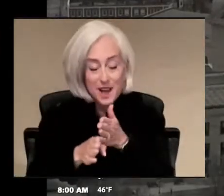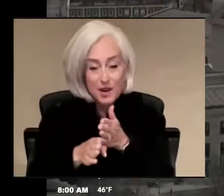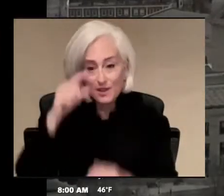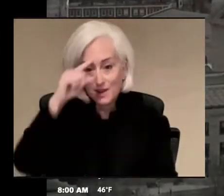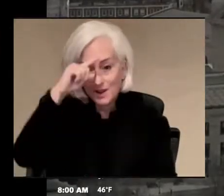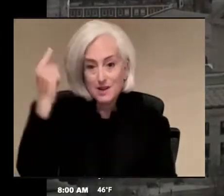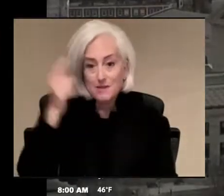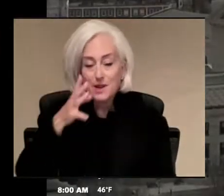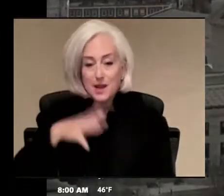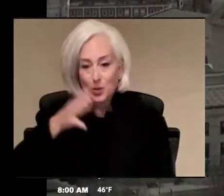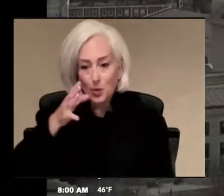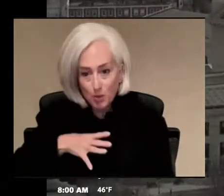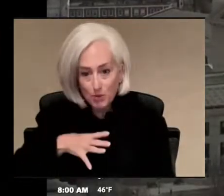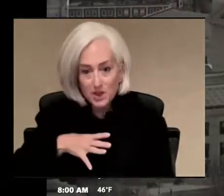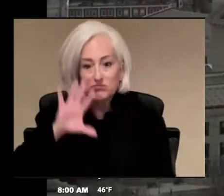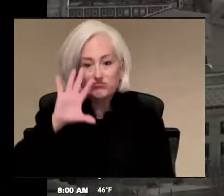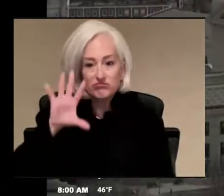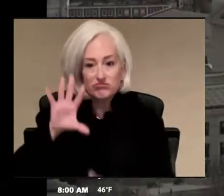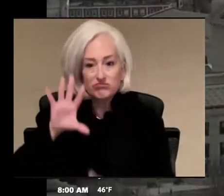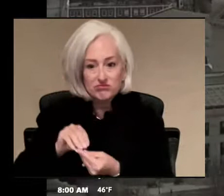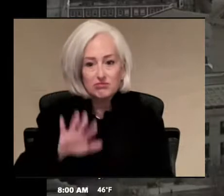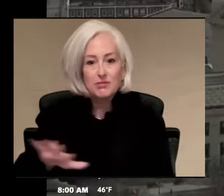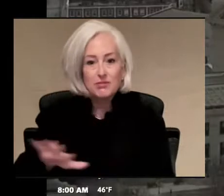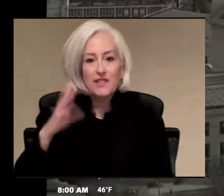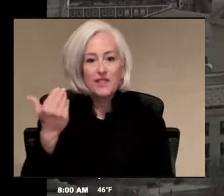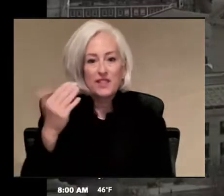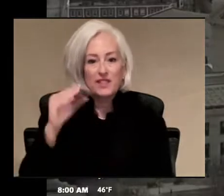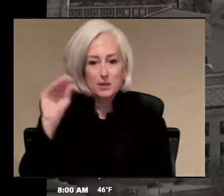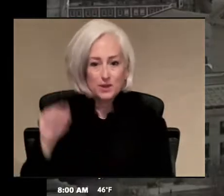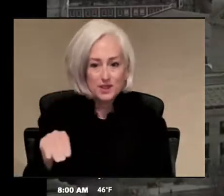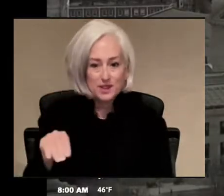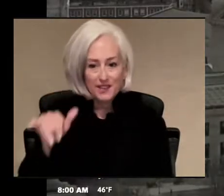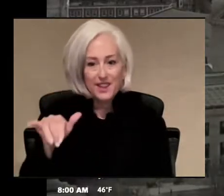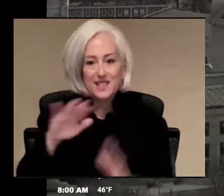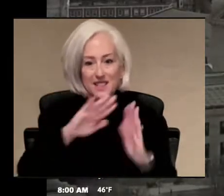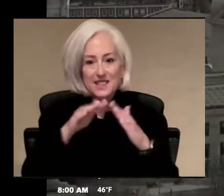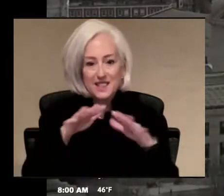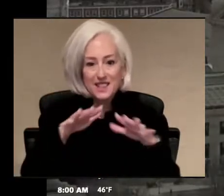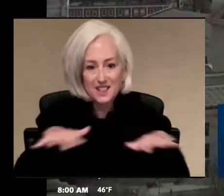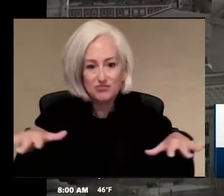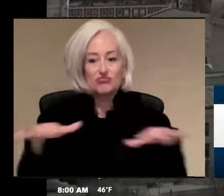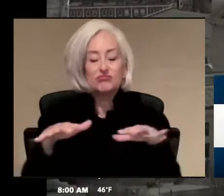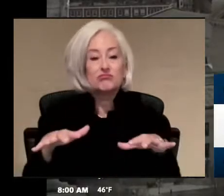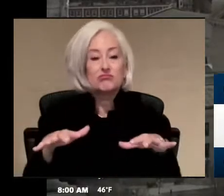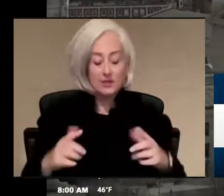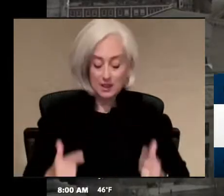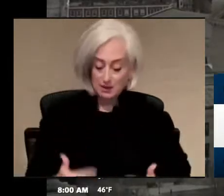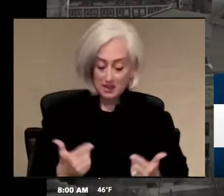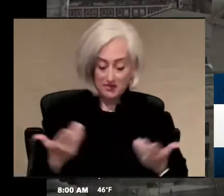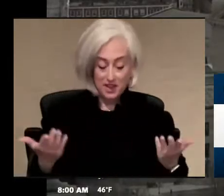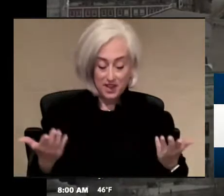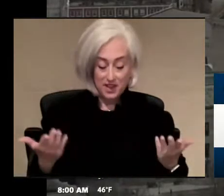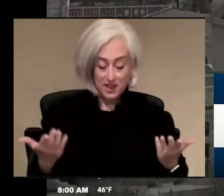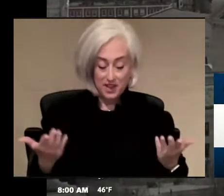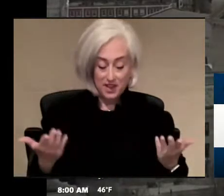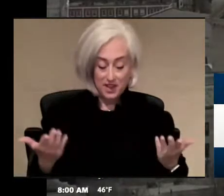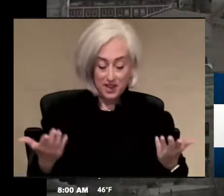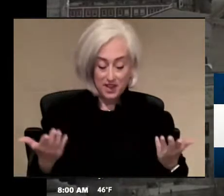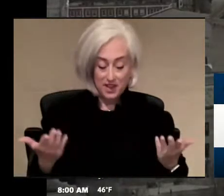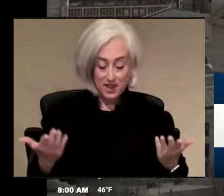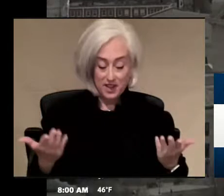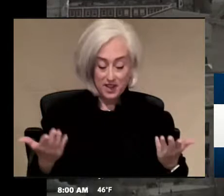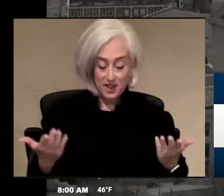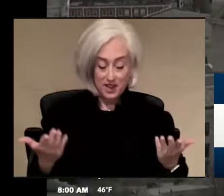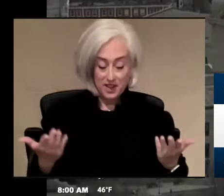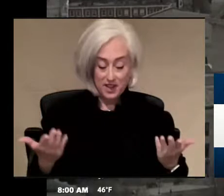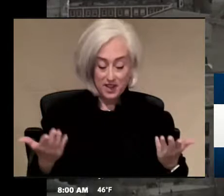many as 15% of the population in this city alone? But even living in a big city, many black women don't get the care they need